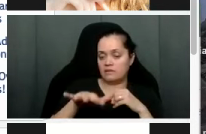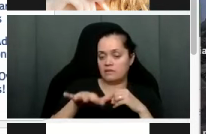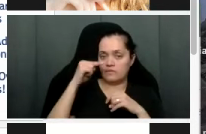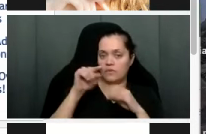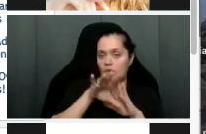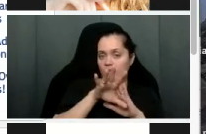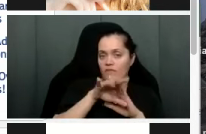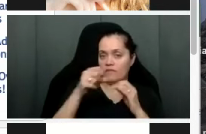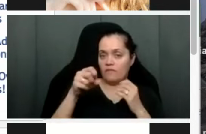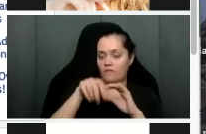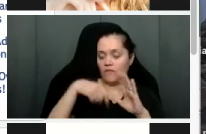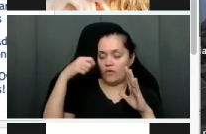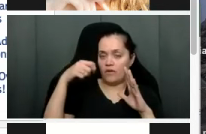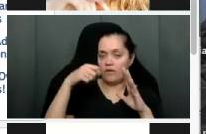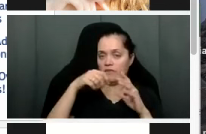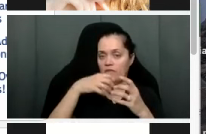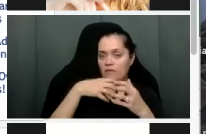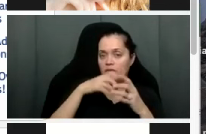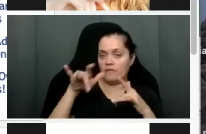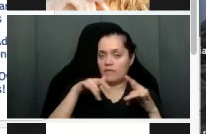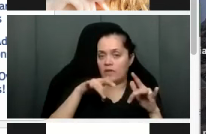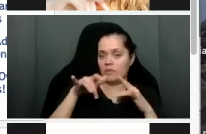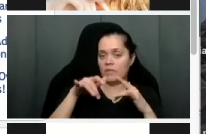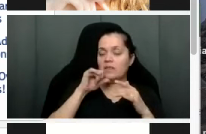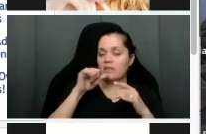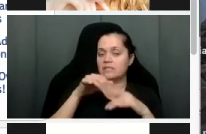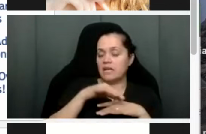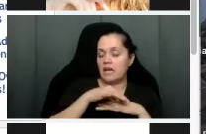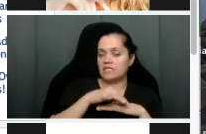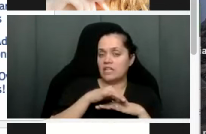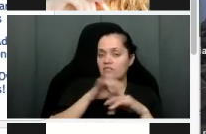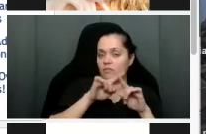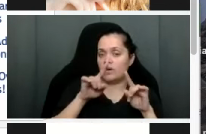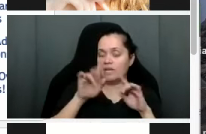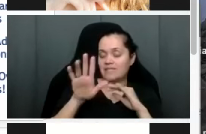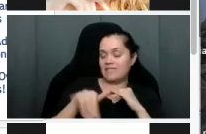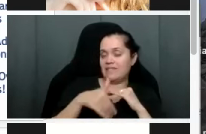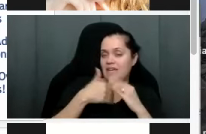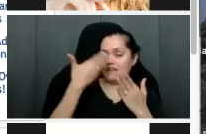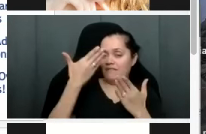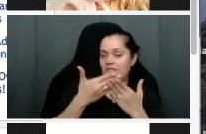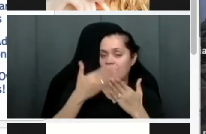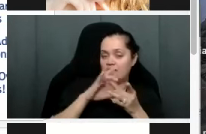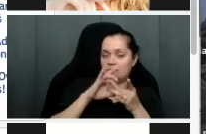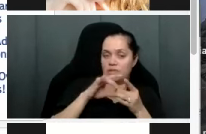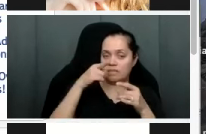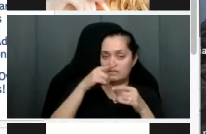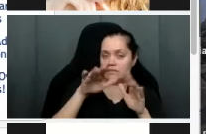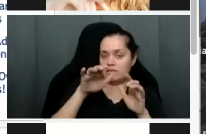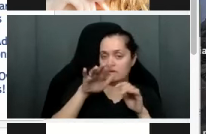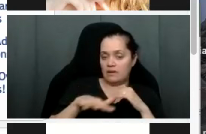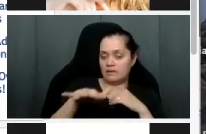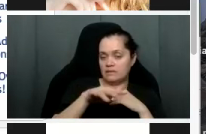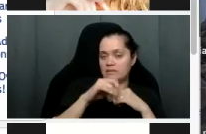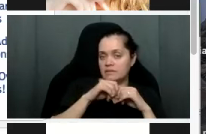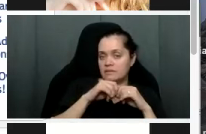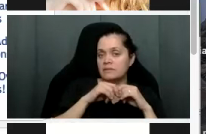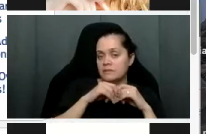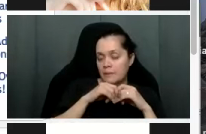filming. So that's not really geography, but it's a bonus fact about